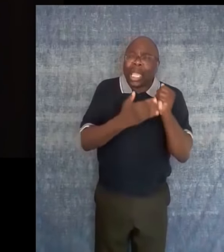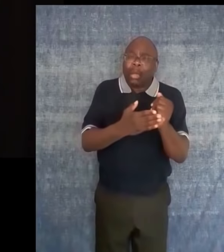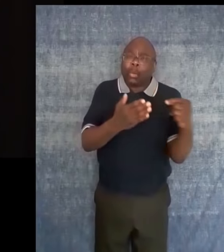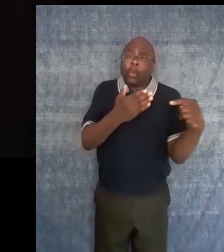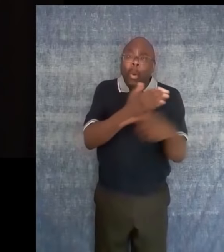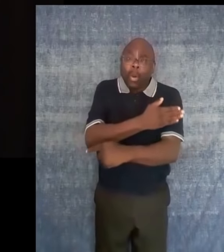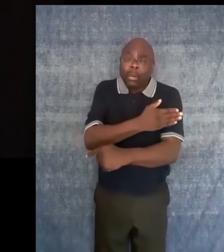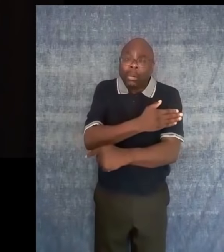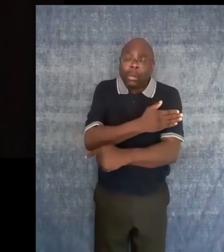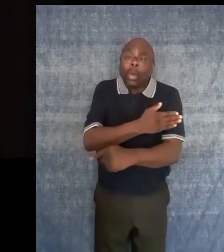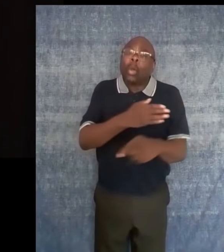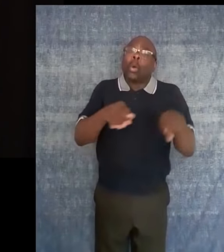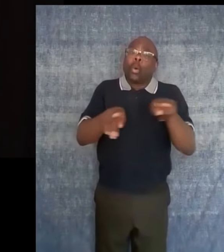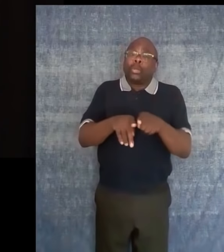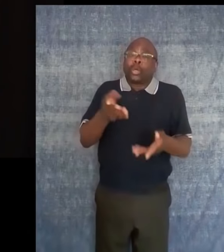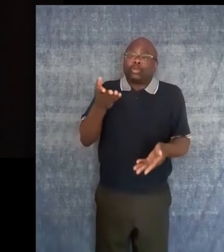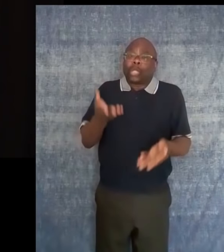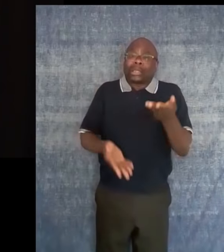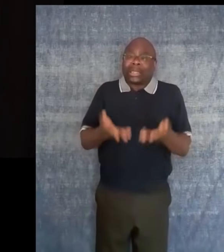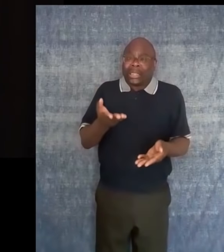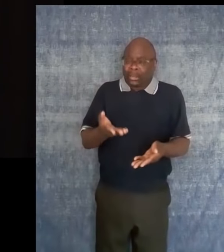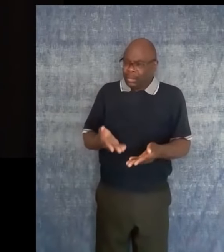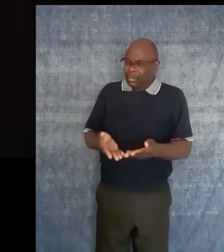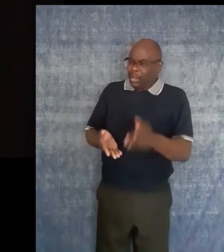can also bring justice to the oppressed.